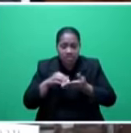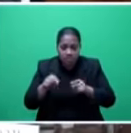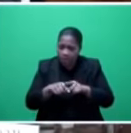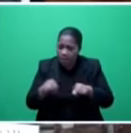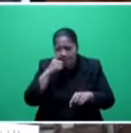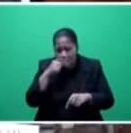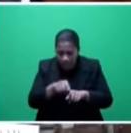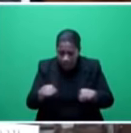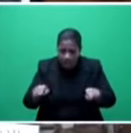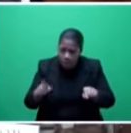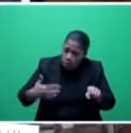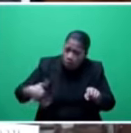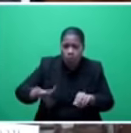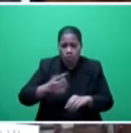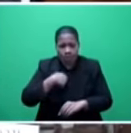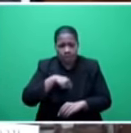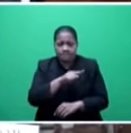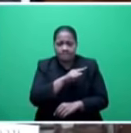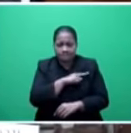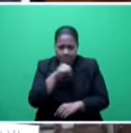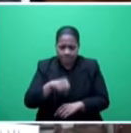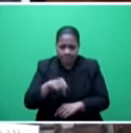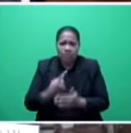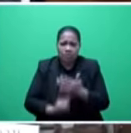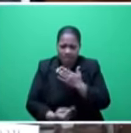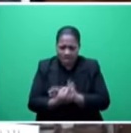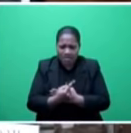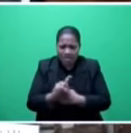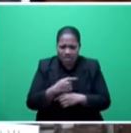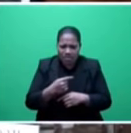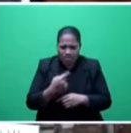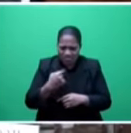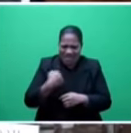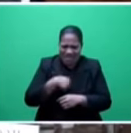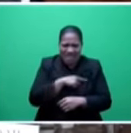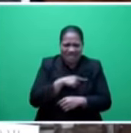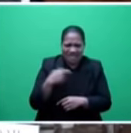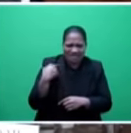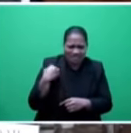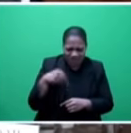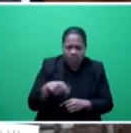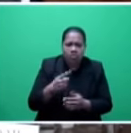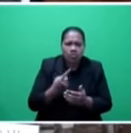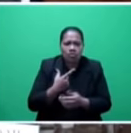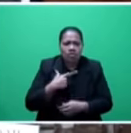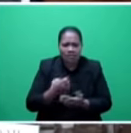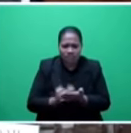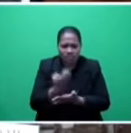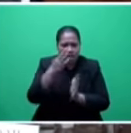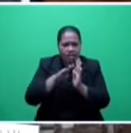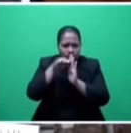us here are victims of the economic downturn due to COVID-19 pandemic.